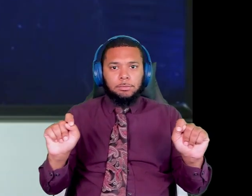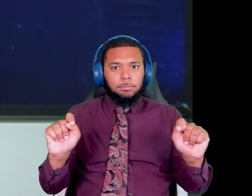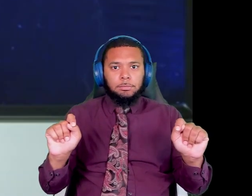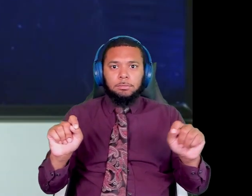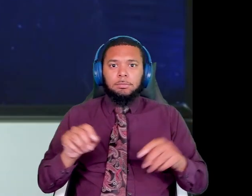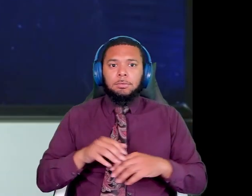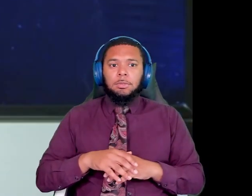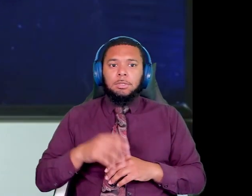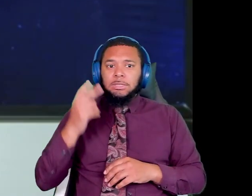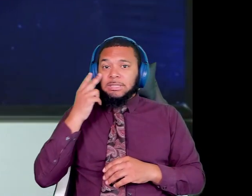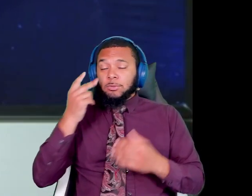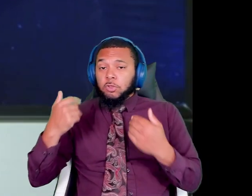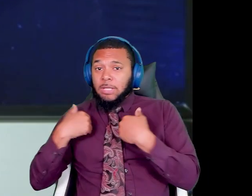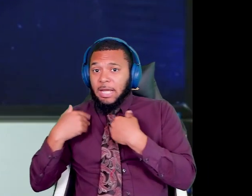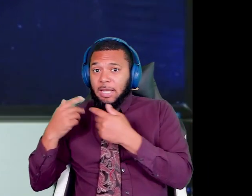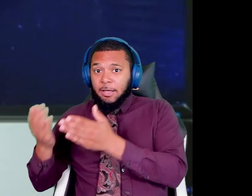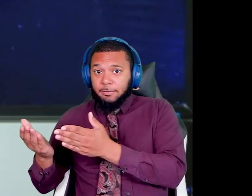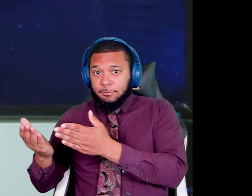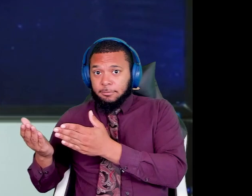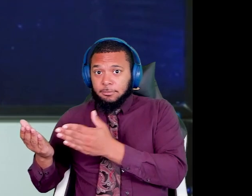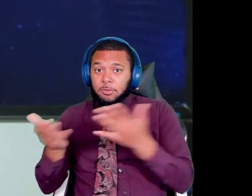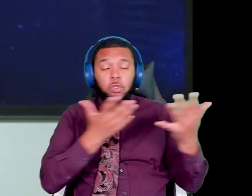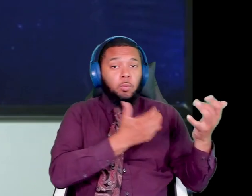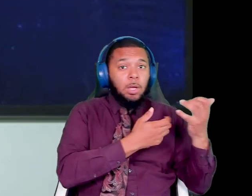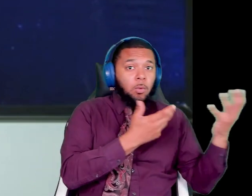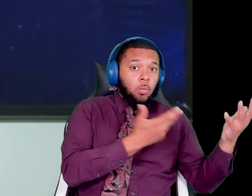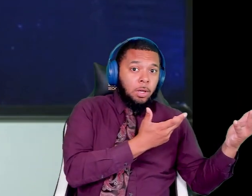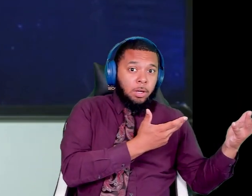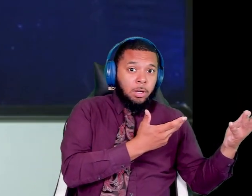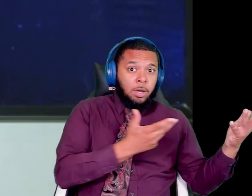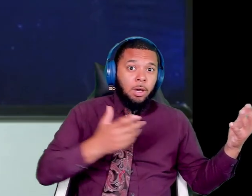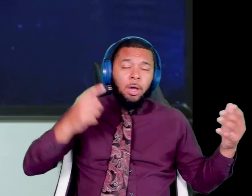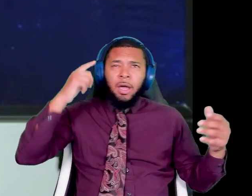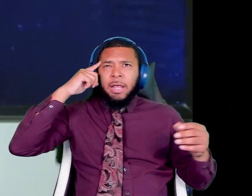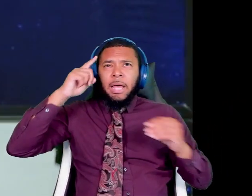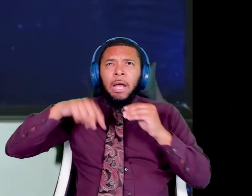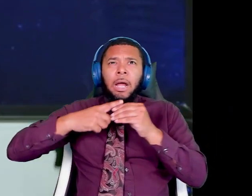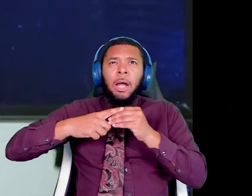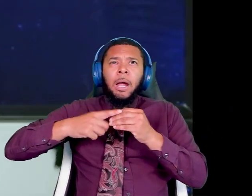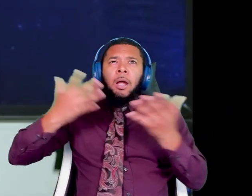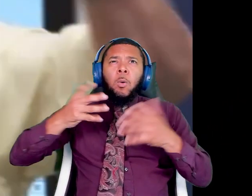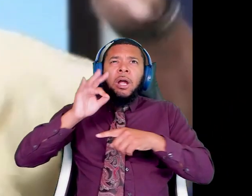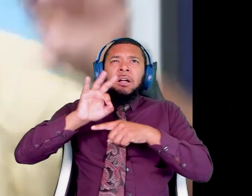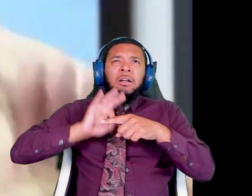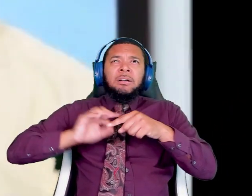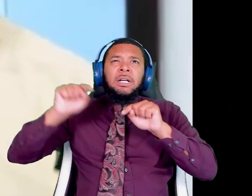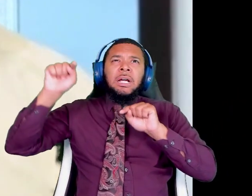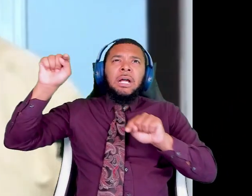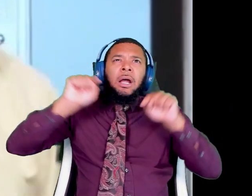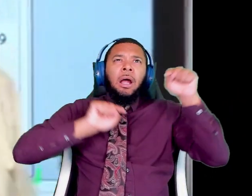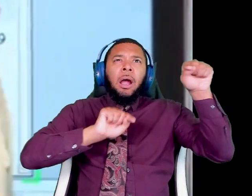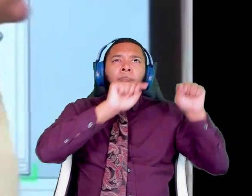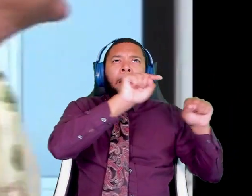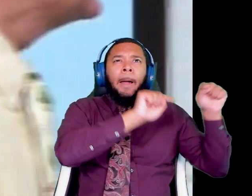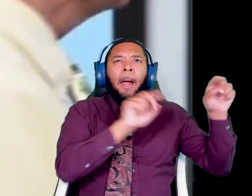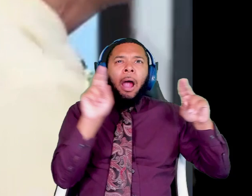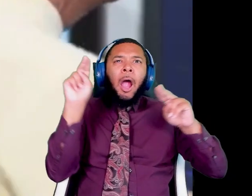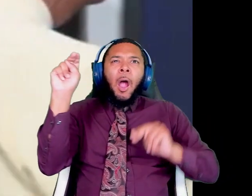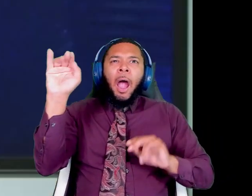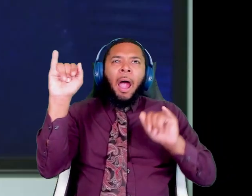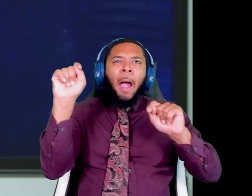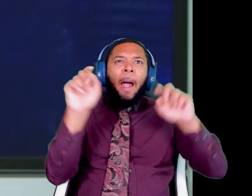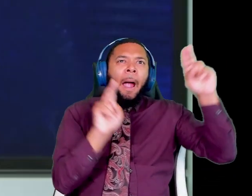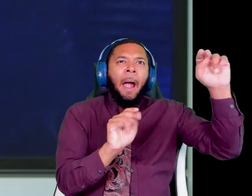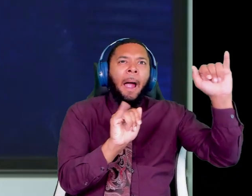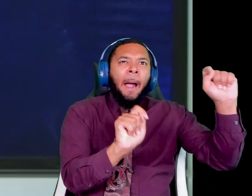what you have, look at what you want, and just think, what fractions do I need to multiply by